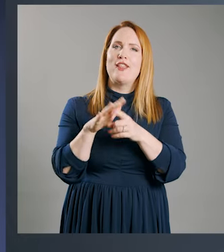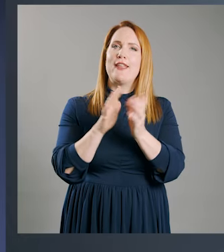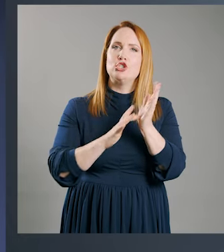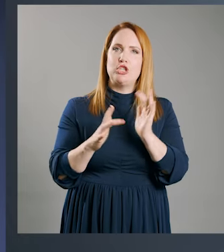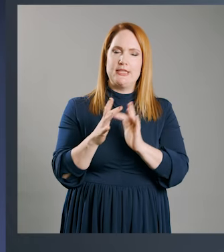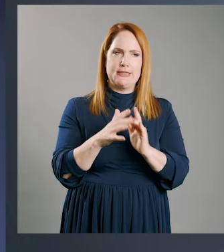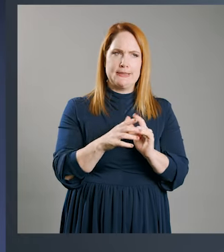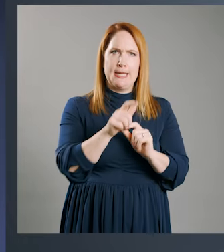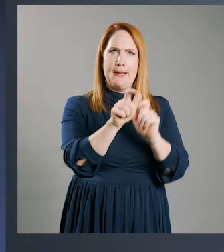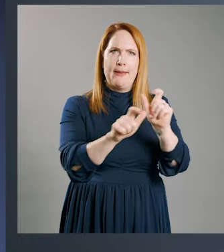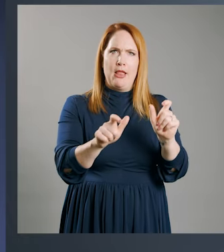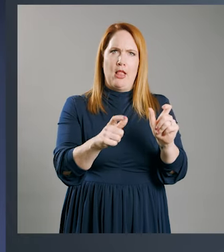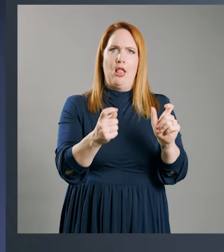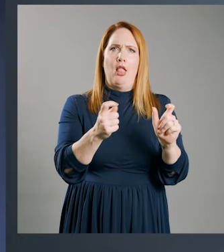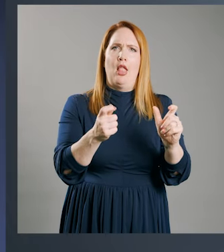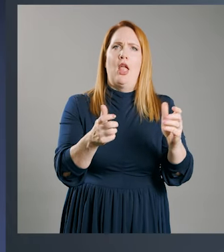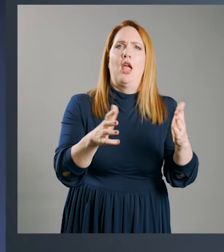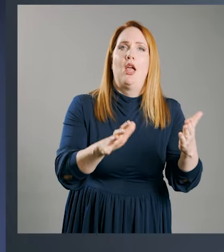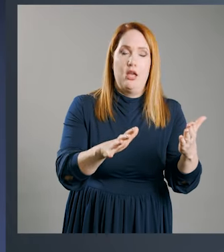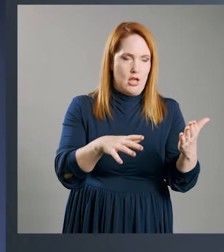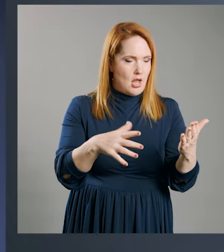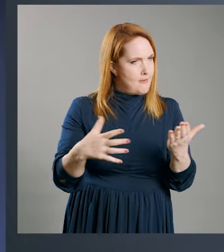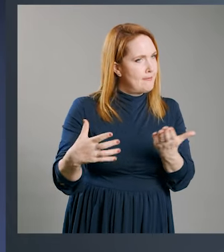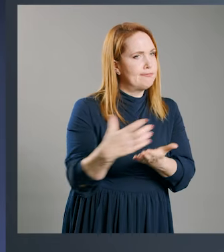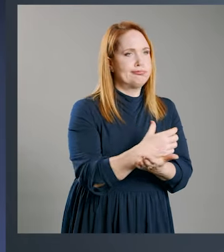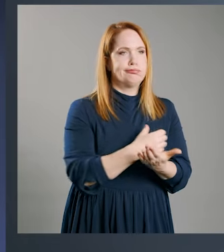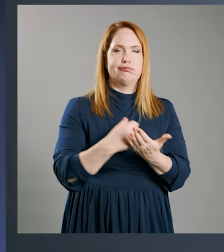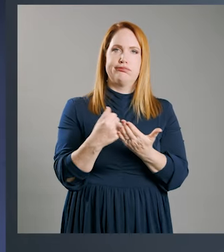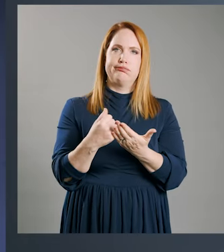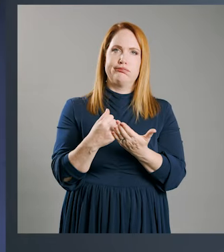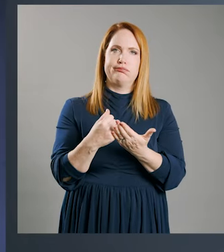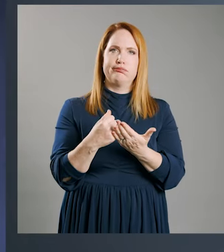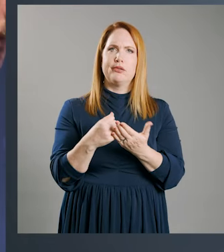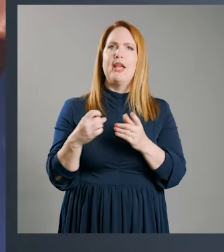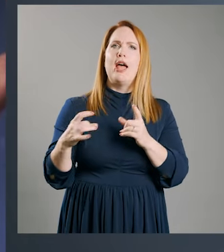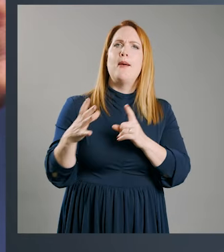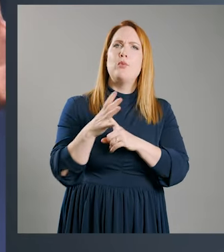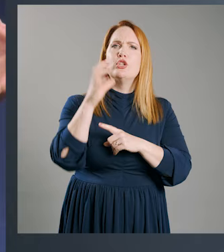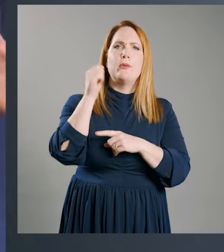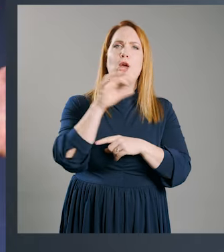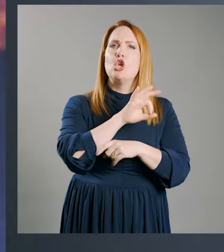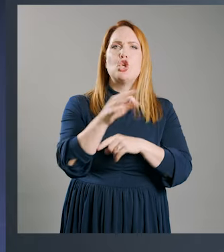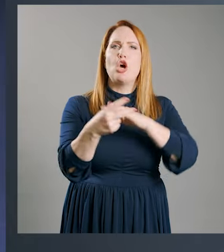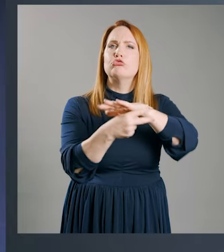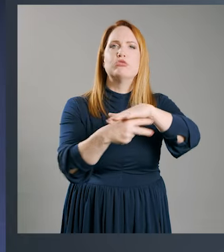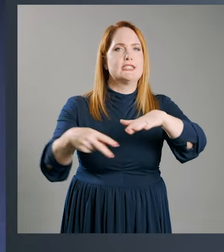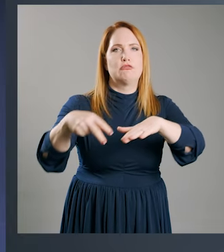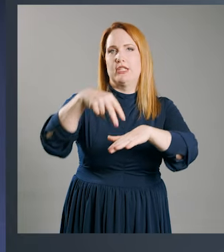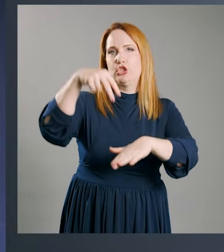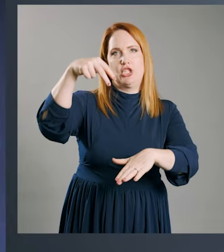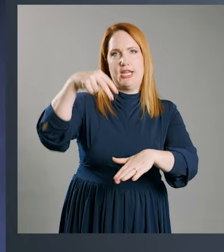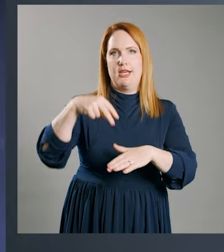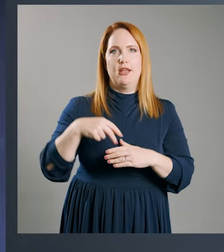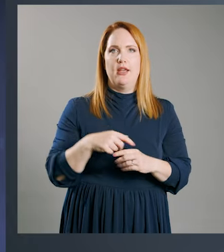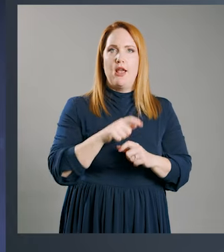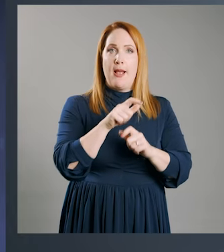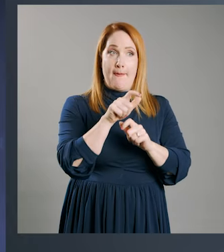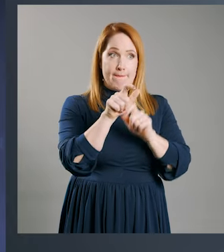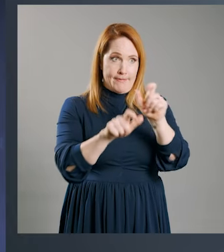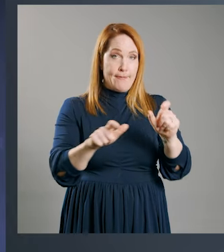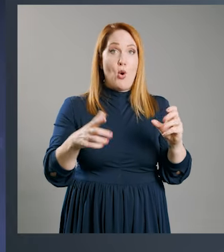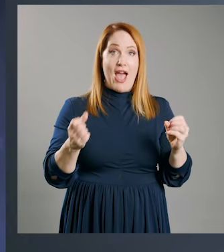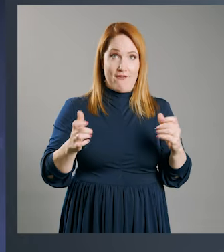about where Jesus brought people back to life, it's important to remember that they are resuscitations. They weren't resurrections, because those people